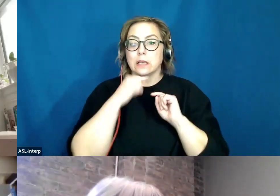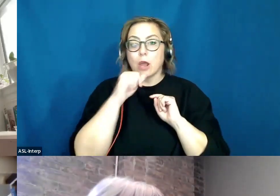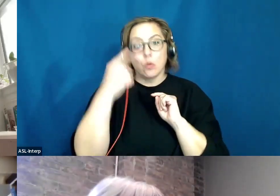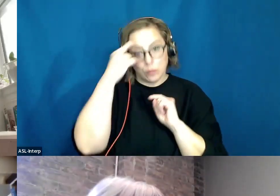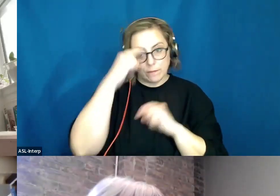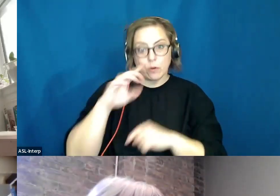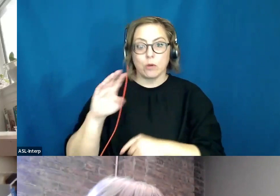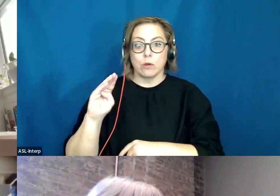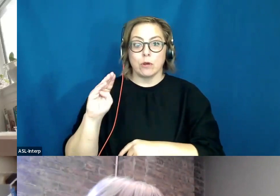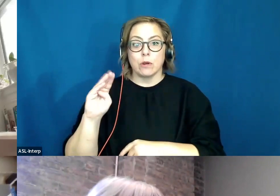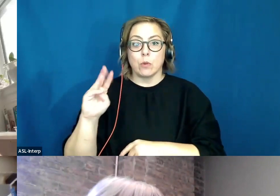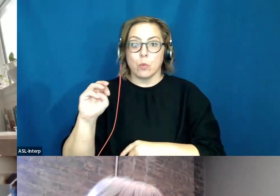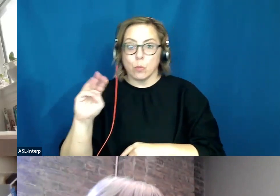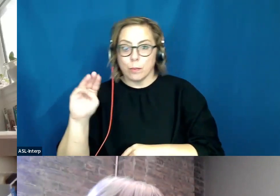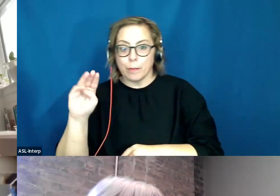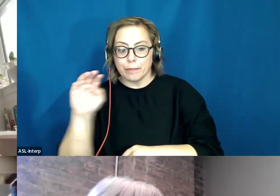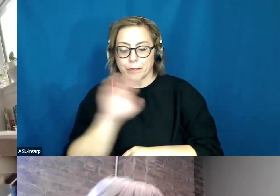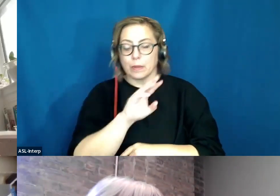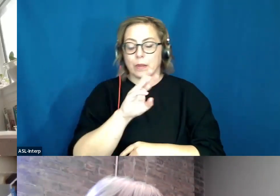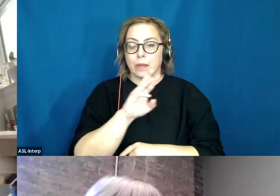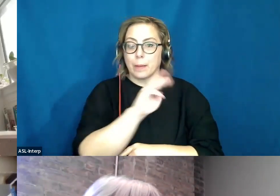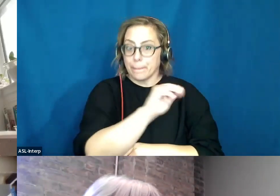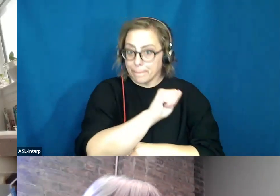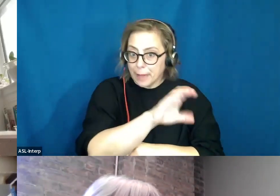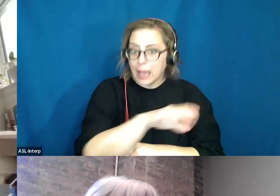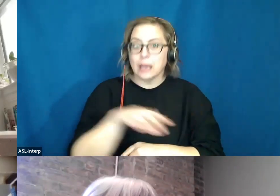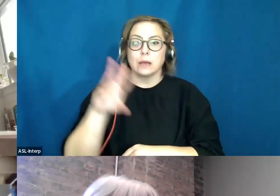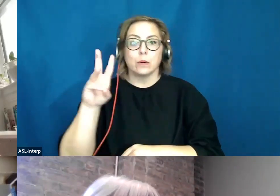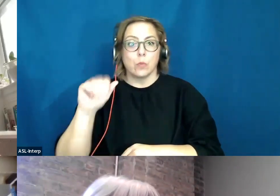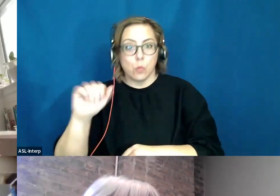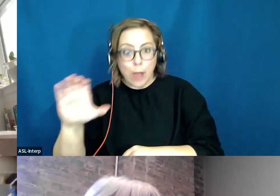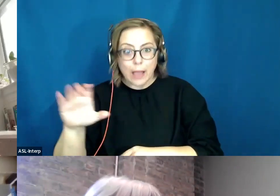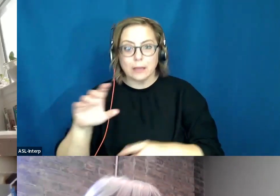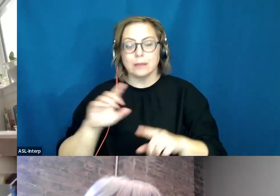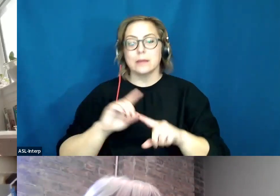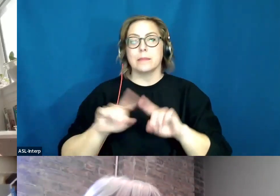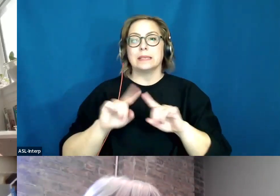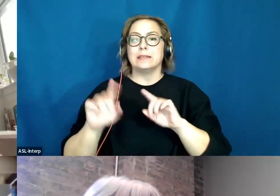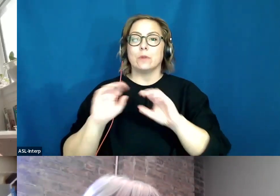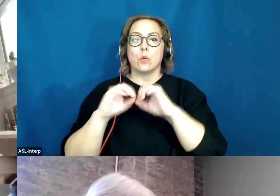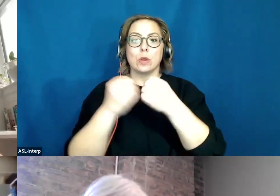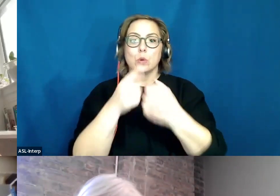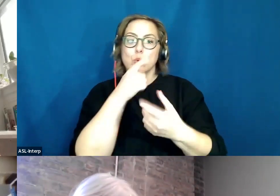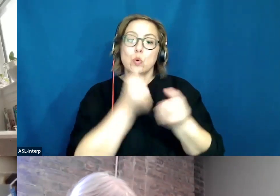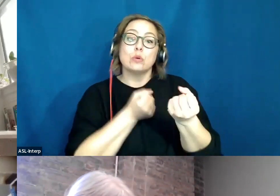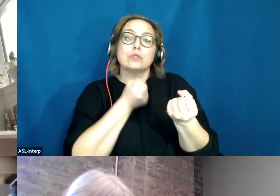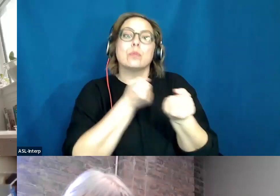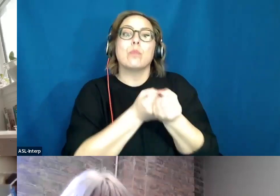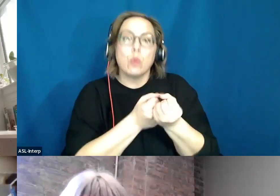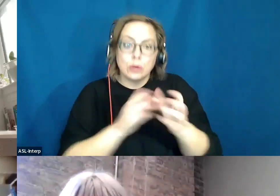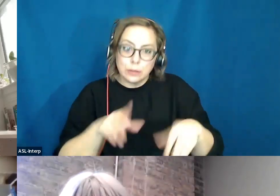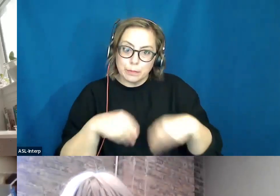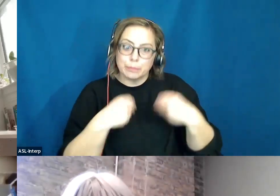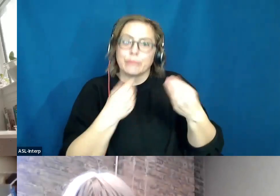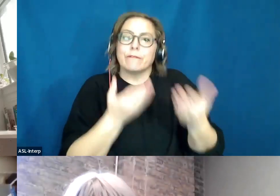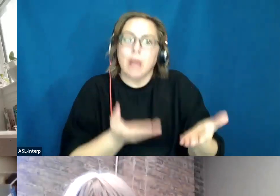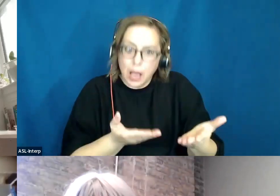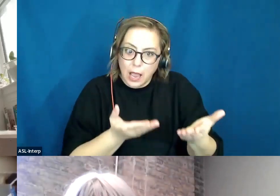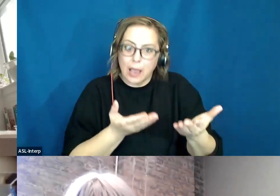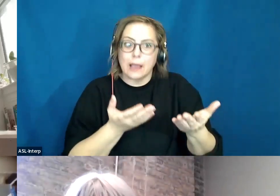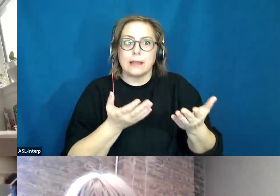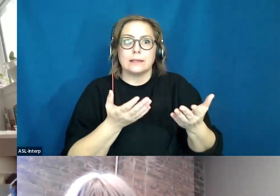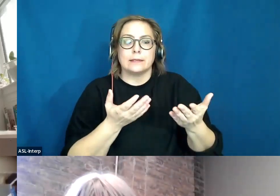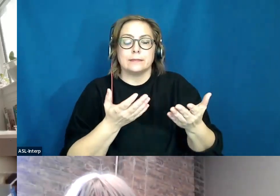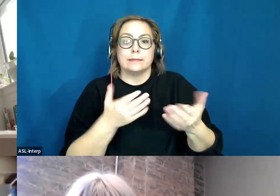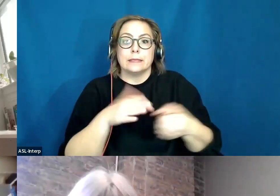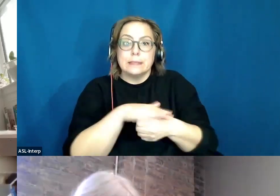but there are all kinds of arts support organizations that are out there providing this, whether it's actual